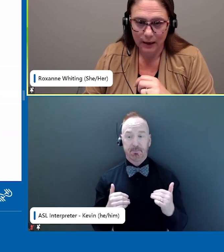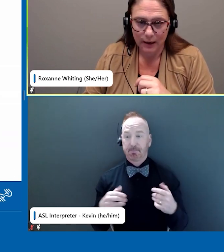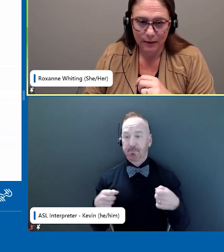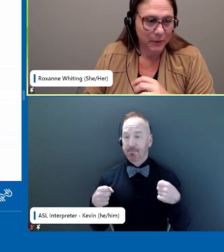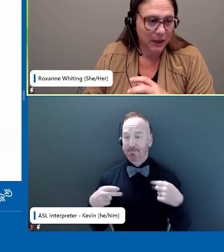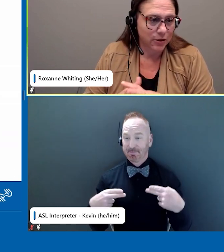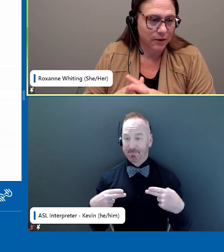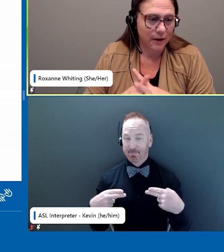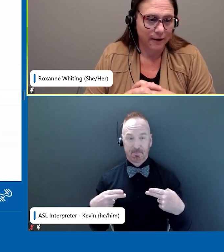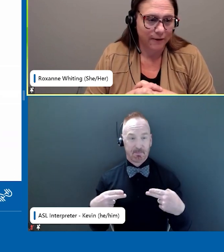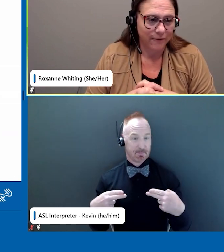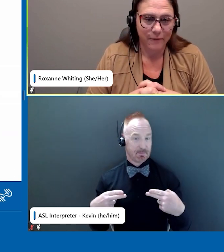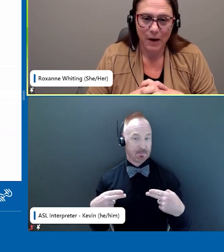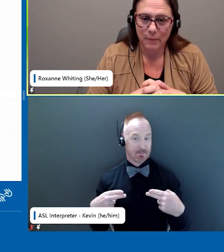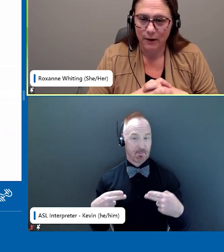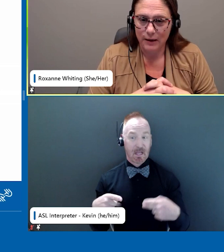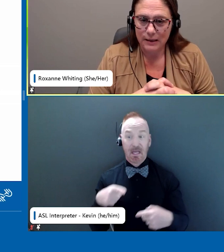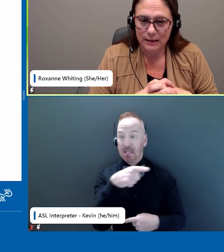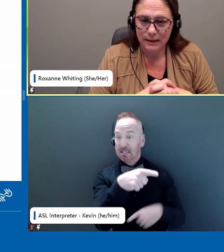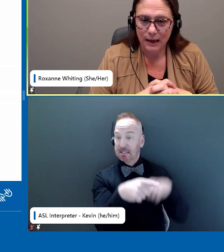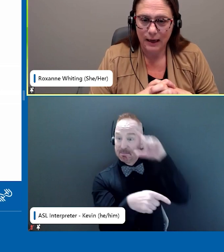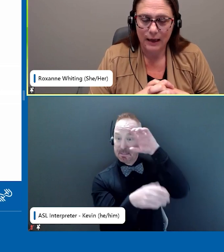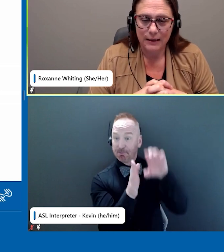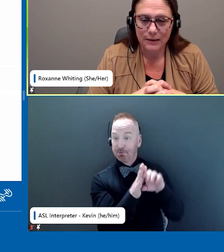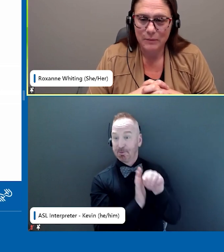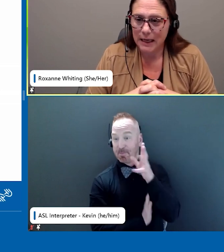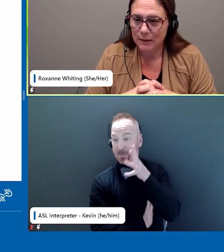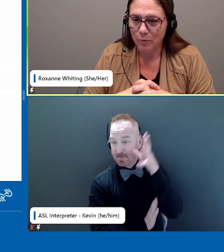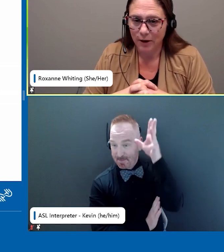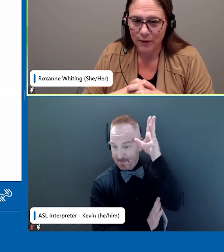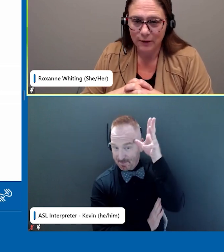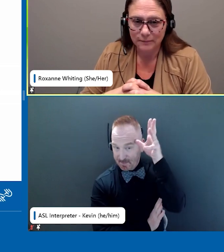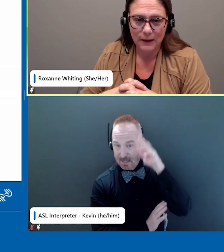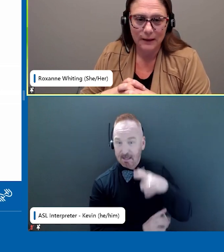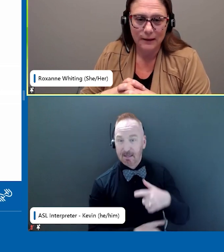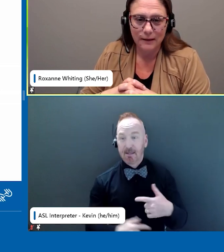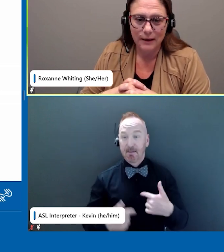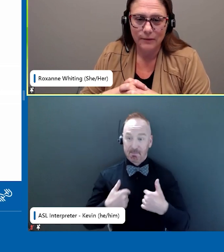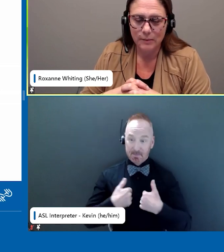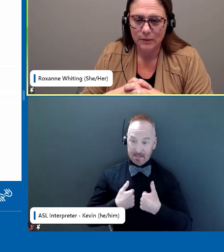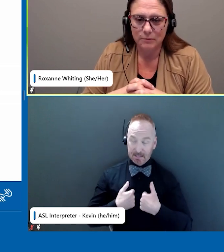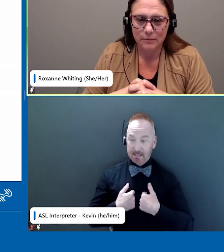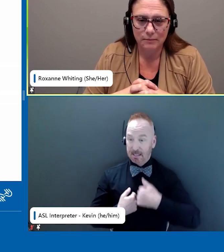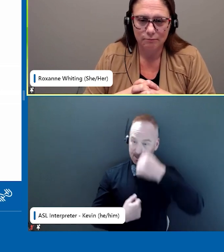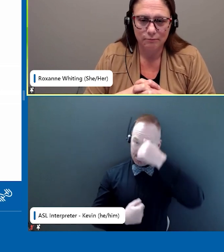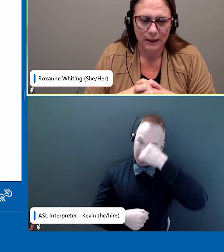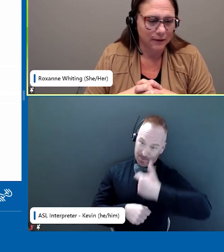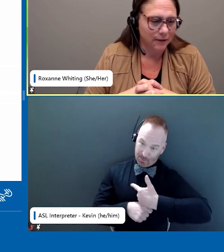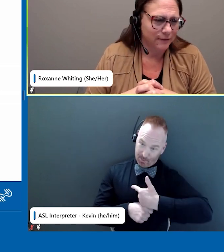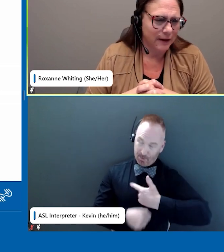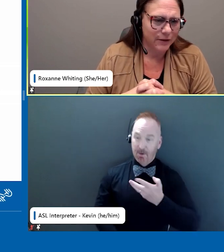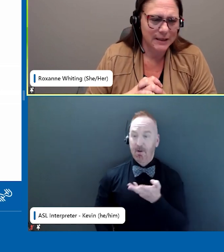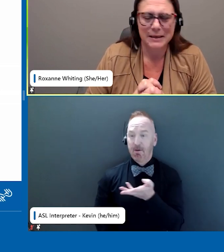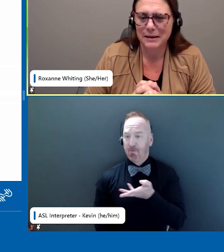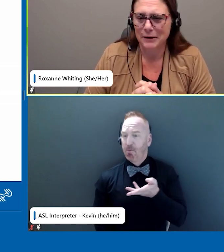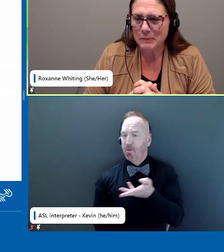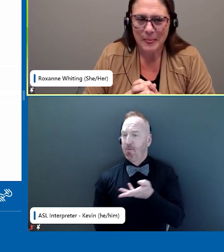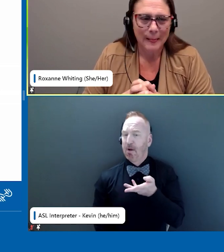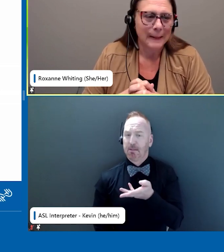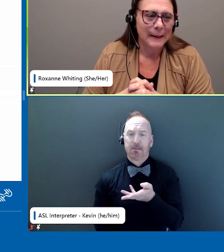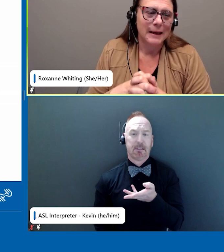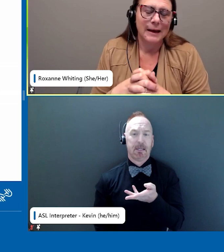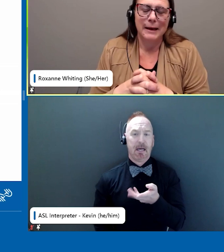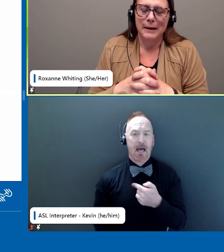That's a picture of my parents and me and my brother. I think it was about, I don't know, 5 or 6